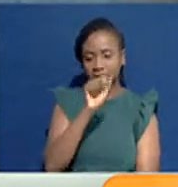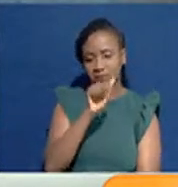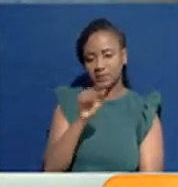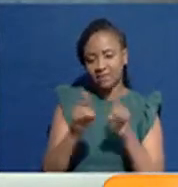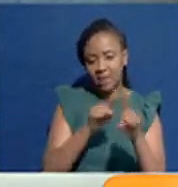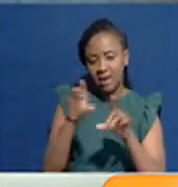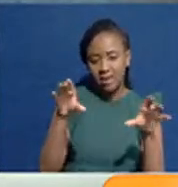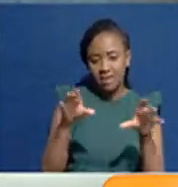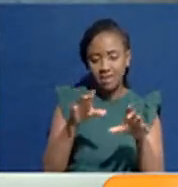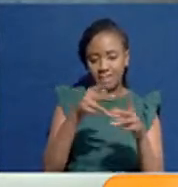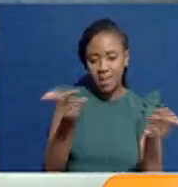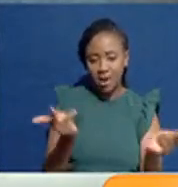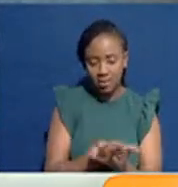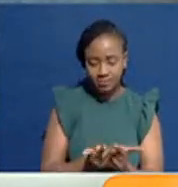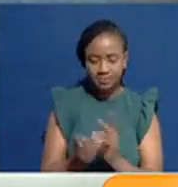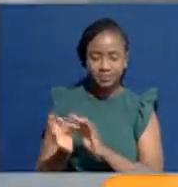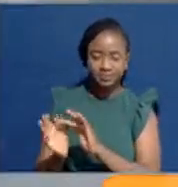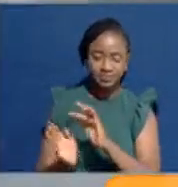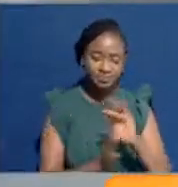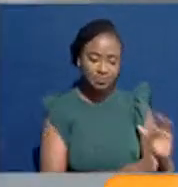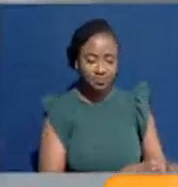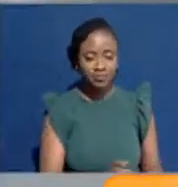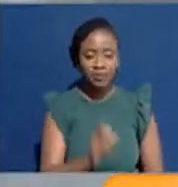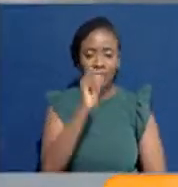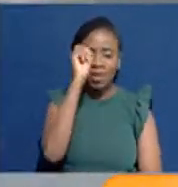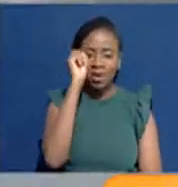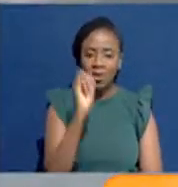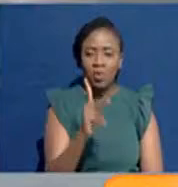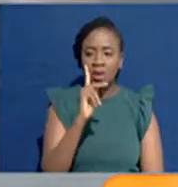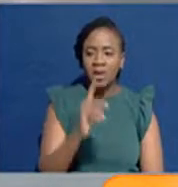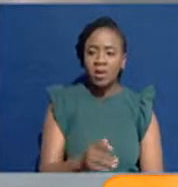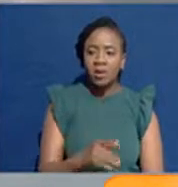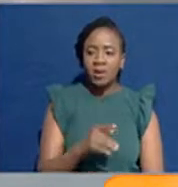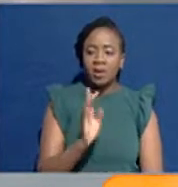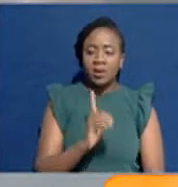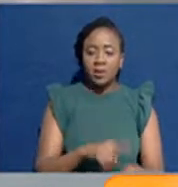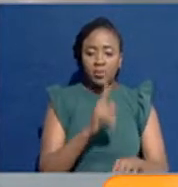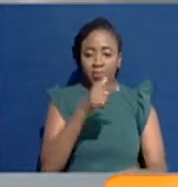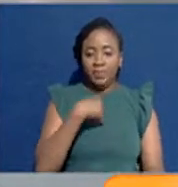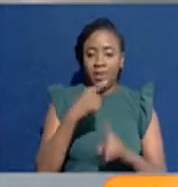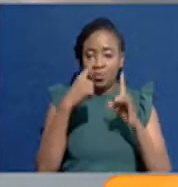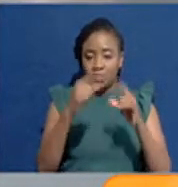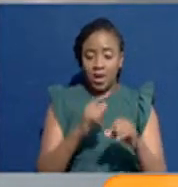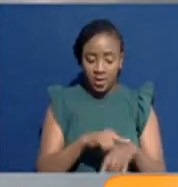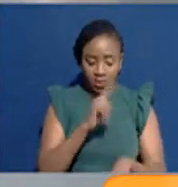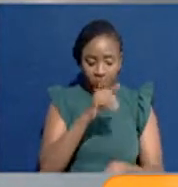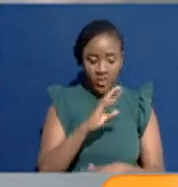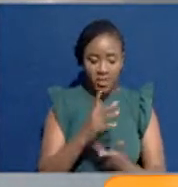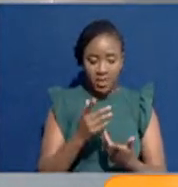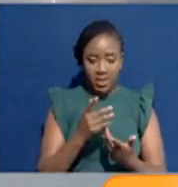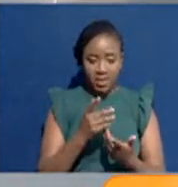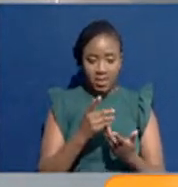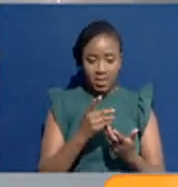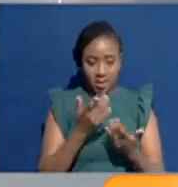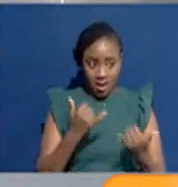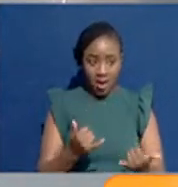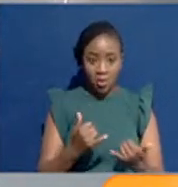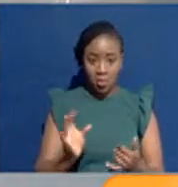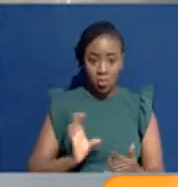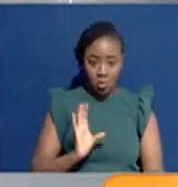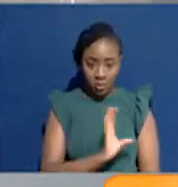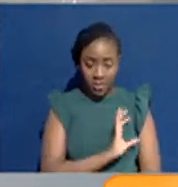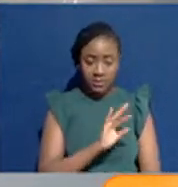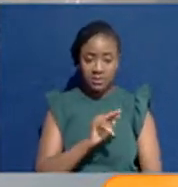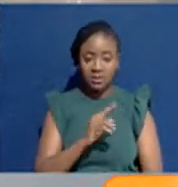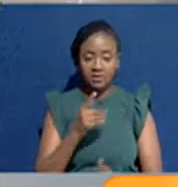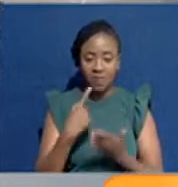allow me to begin with you, because as we said earlier on, at the moment the Finance and Planning Committee of the National Assembly is retreating in Naivasha